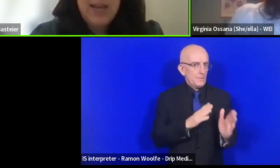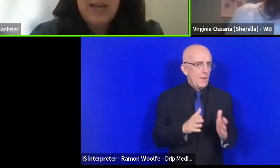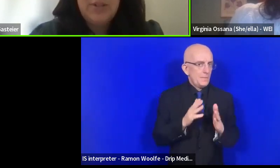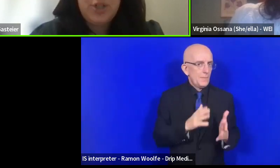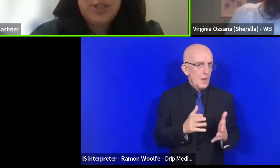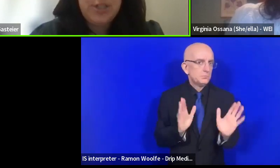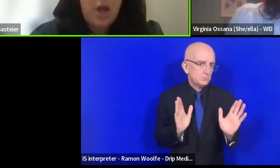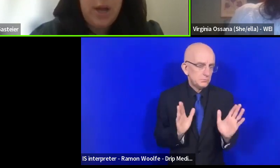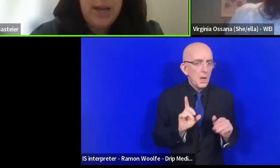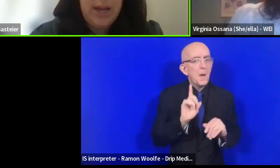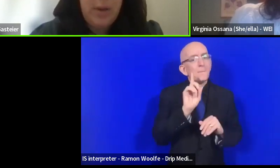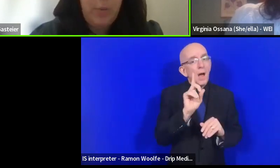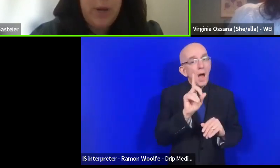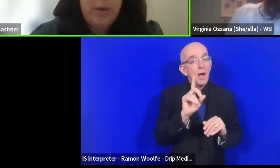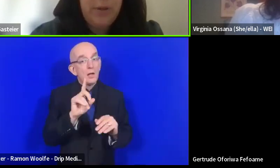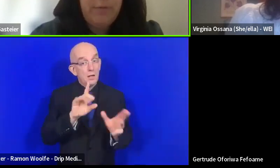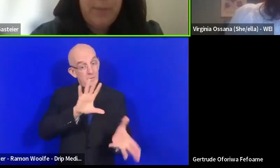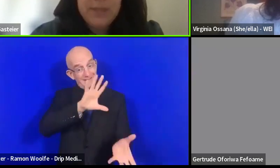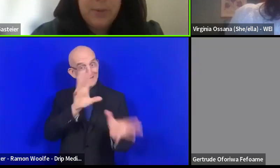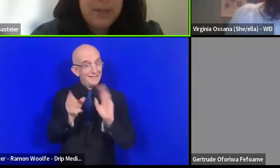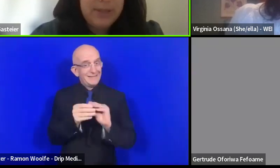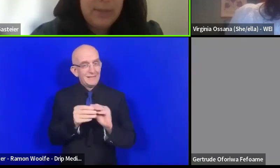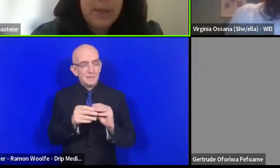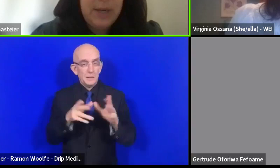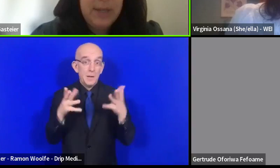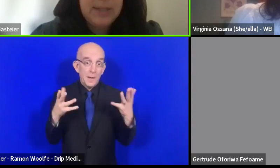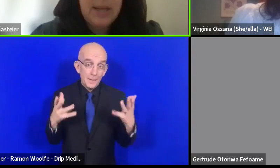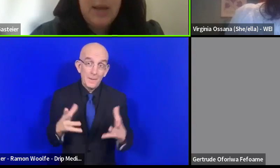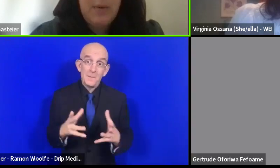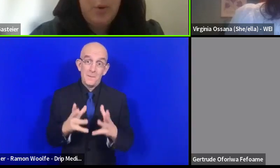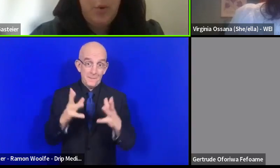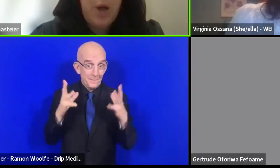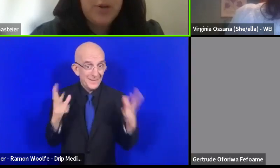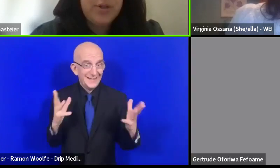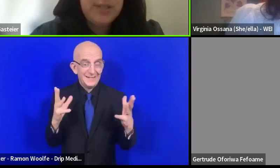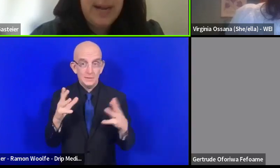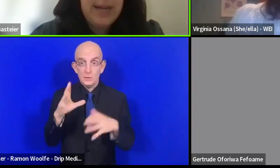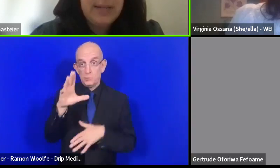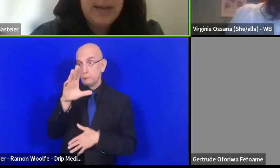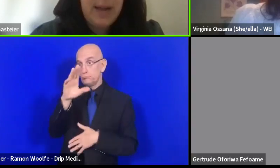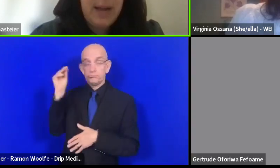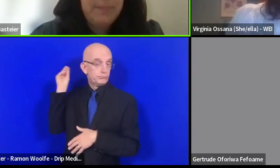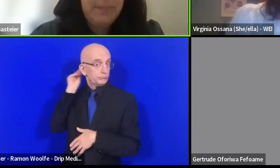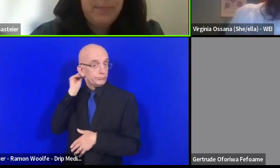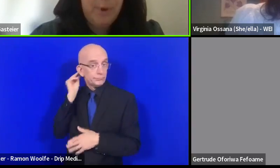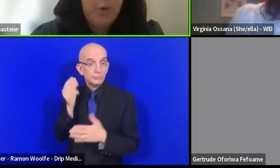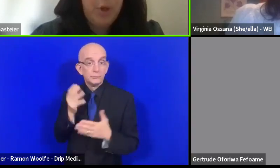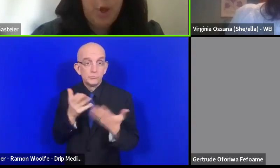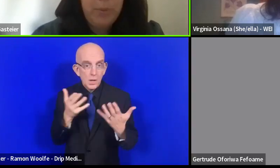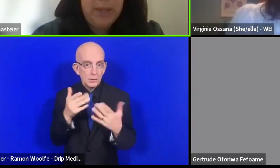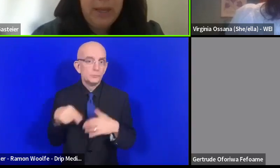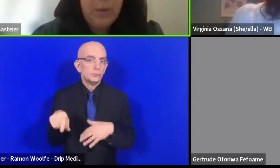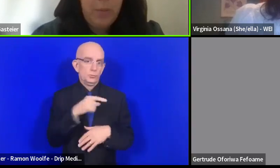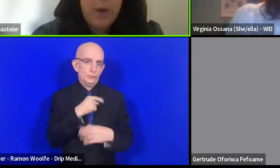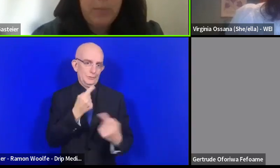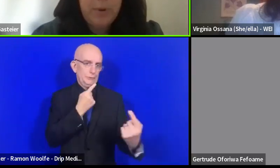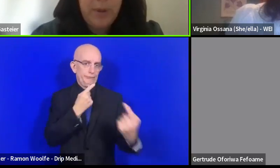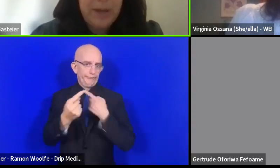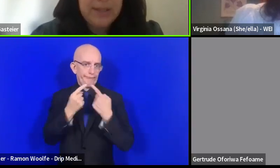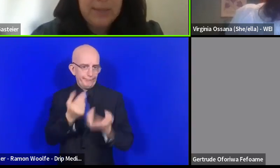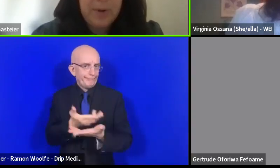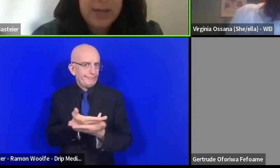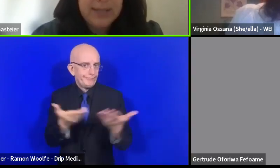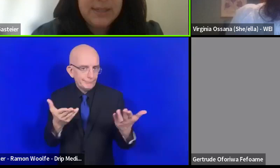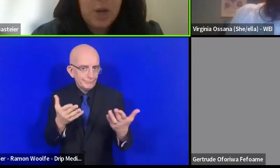lesson is just to talking with feminists with disabilities who understand both globally what